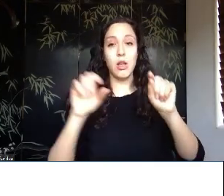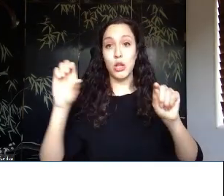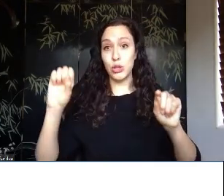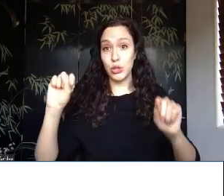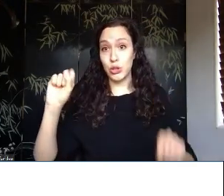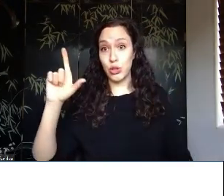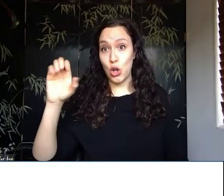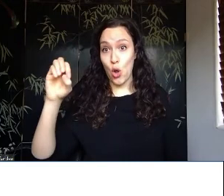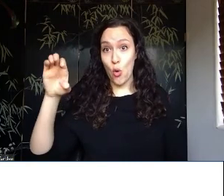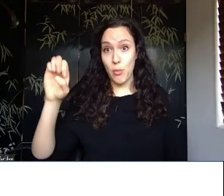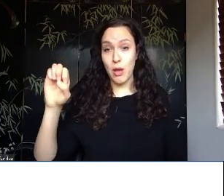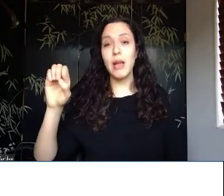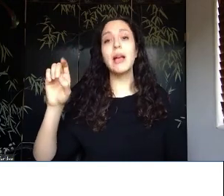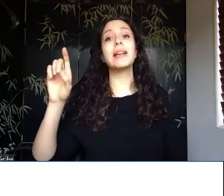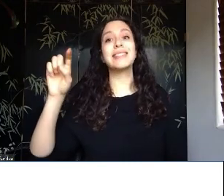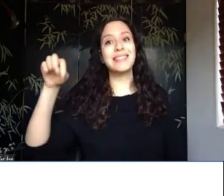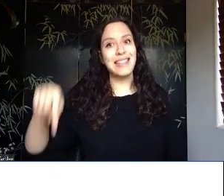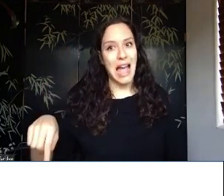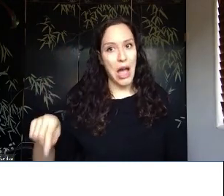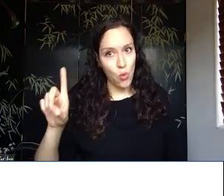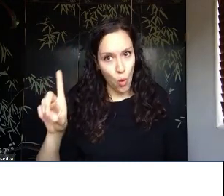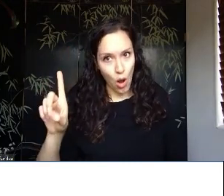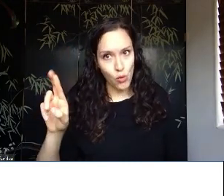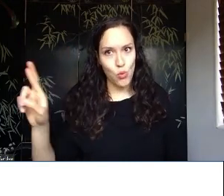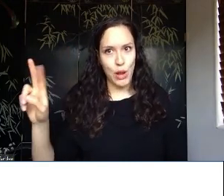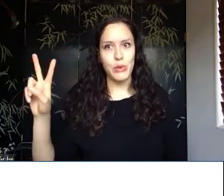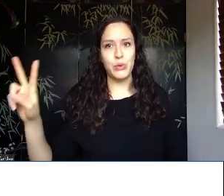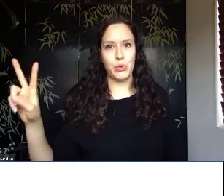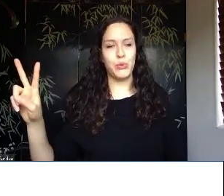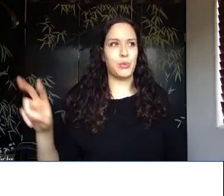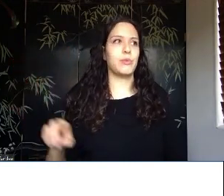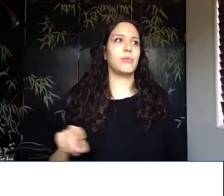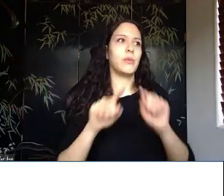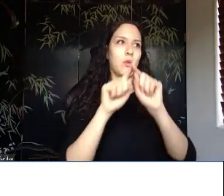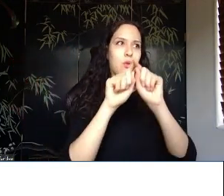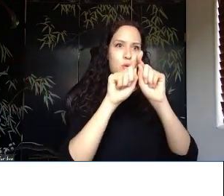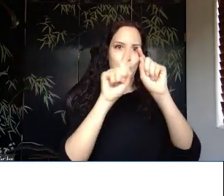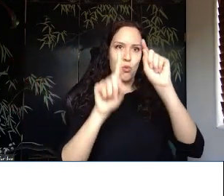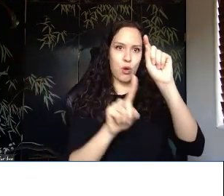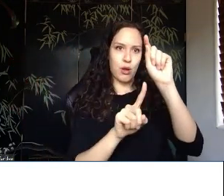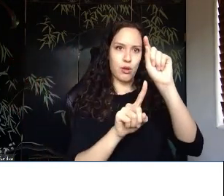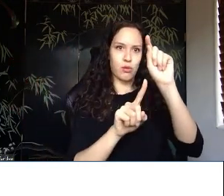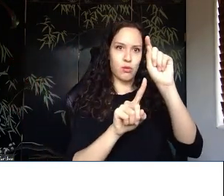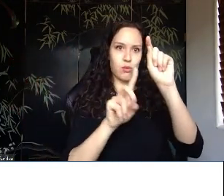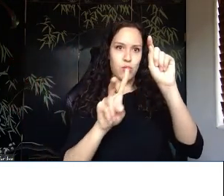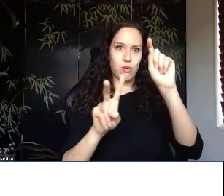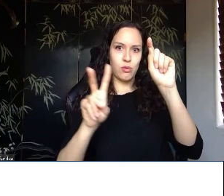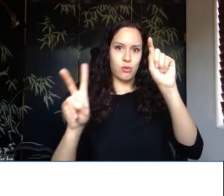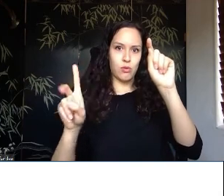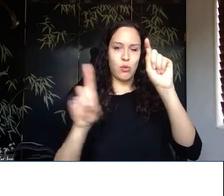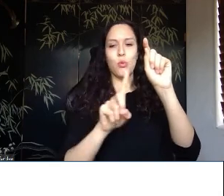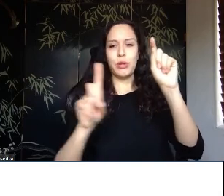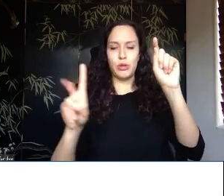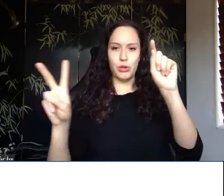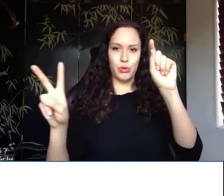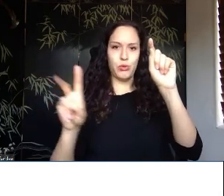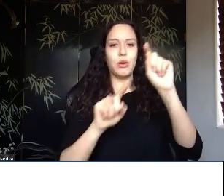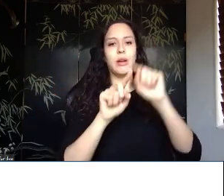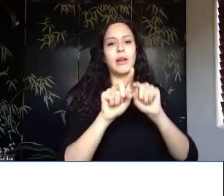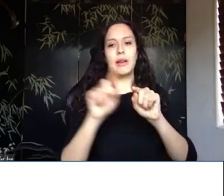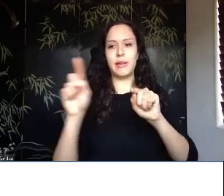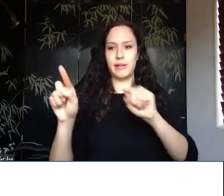right 2. So that was down 1 to the right 2. So down 1 to the right 2. Down 1 to the right